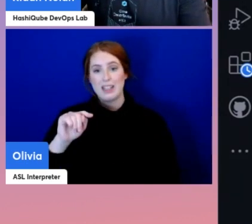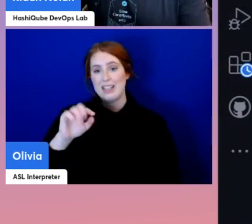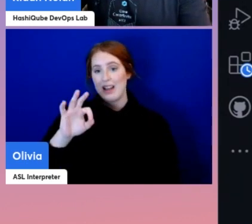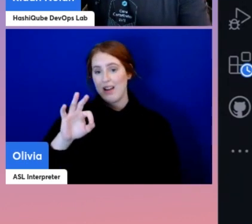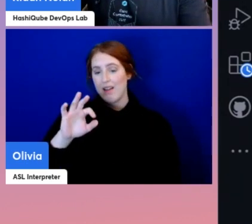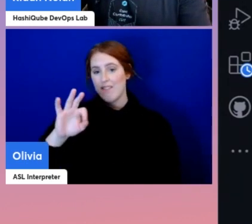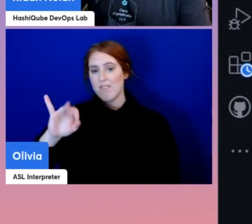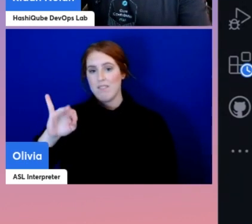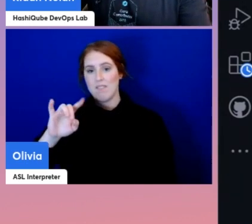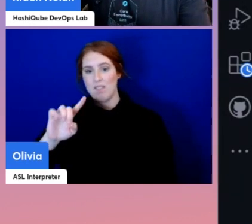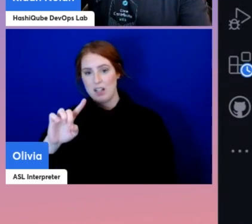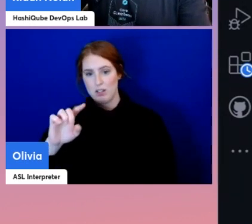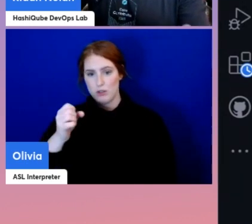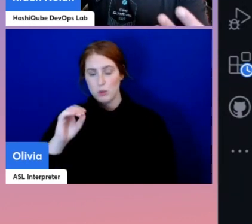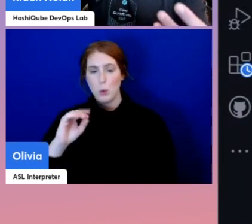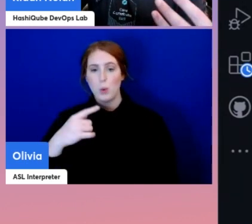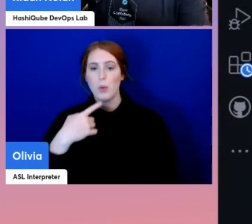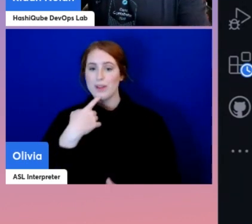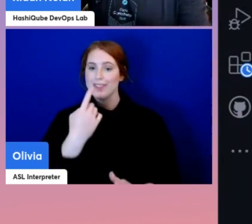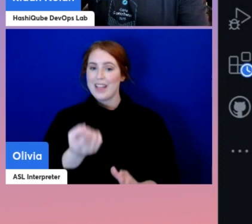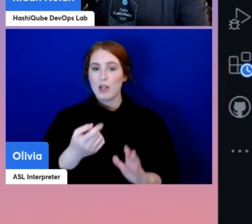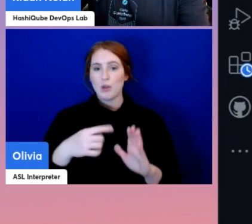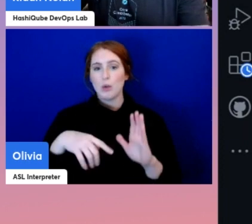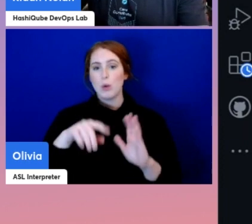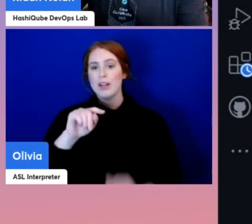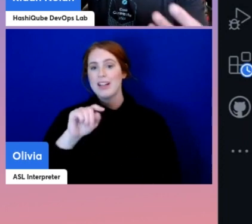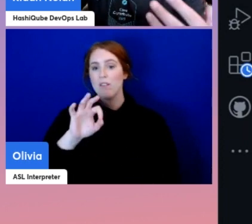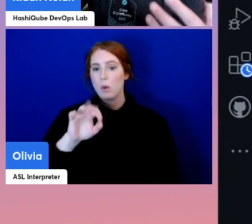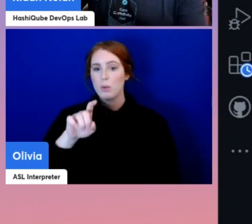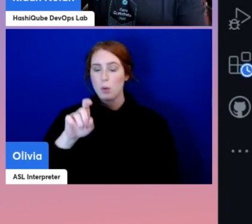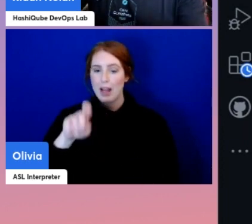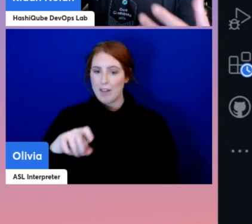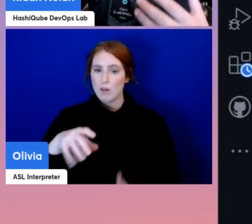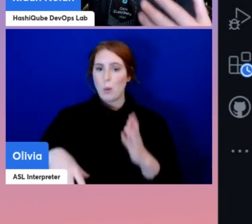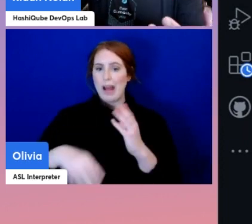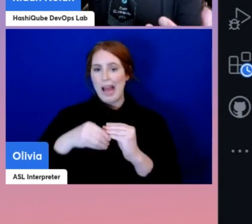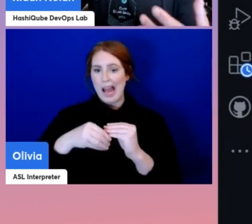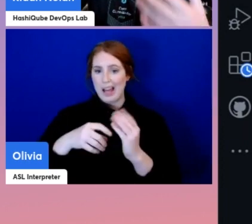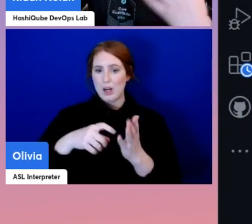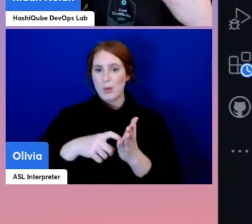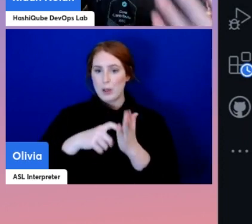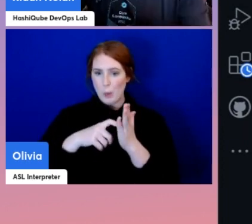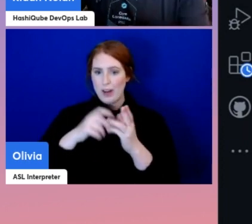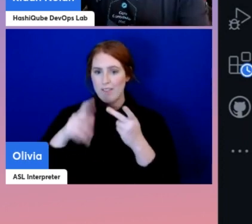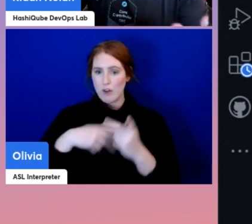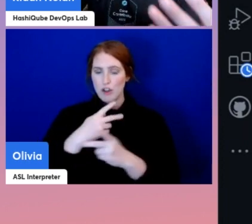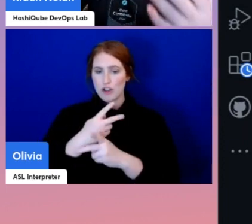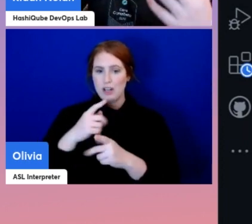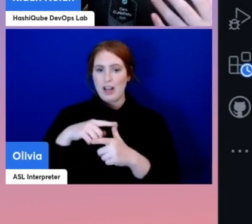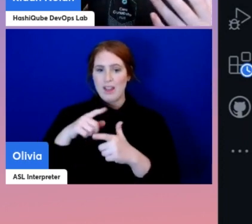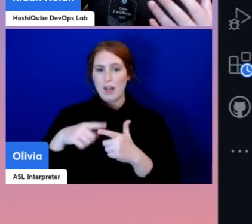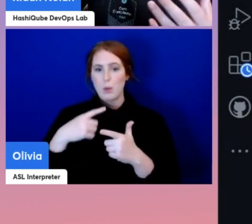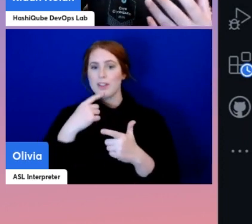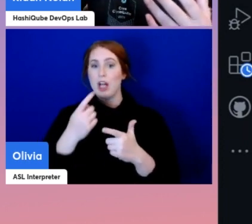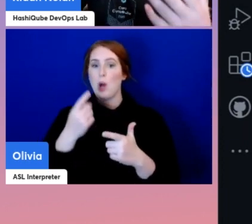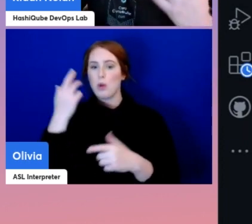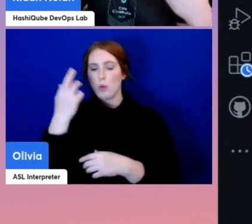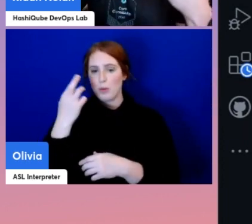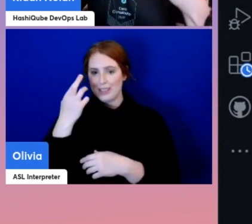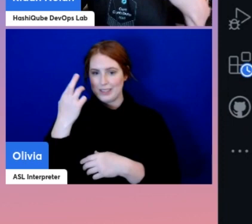will tell you that Terraform, you need to add a required version. It will give you a reference and a link of why